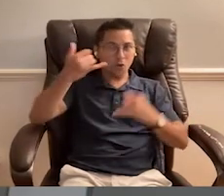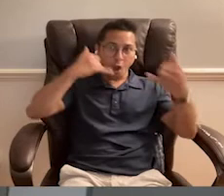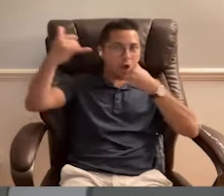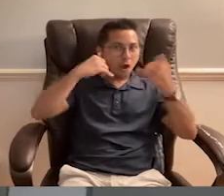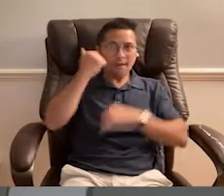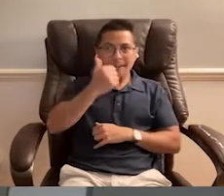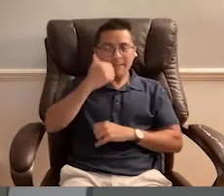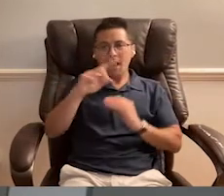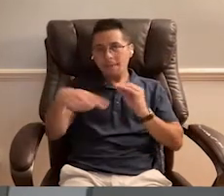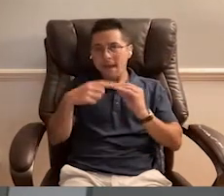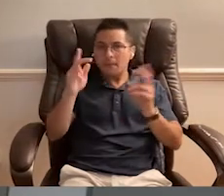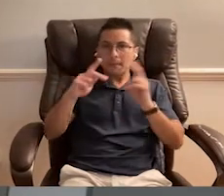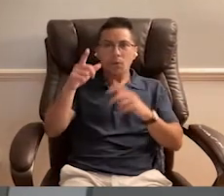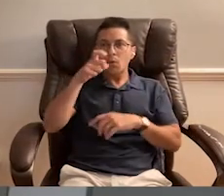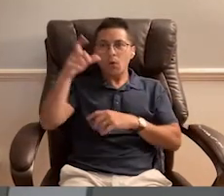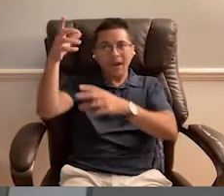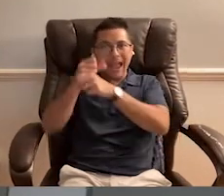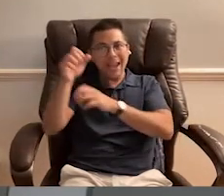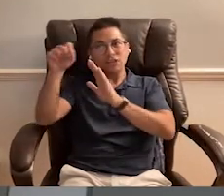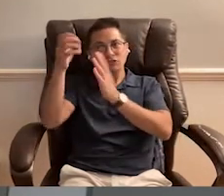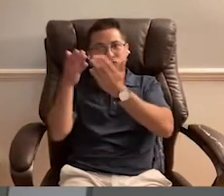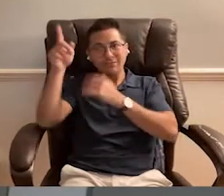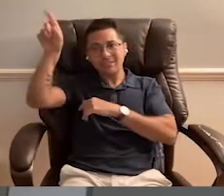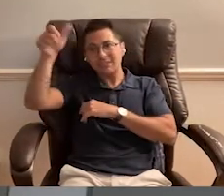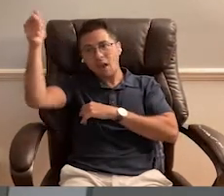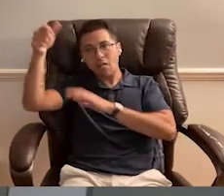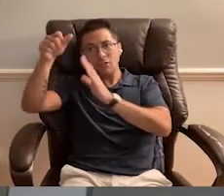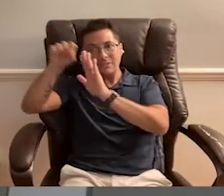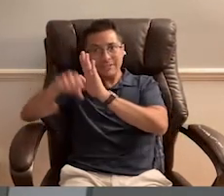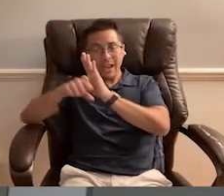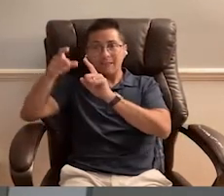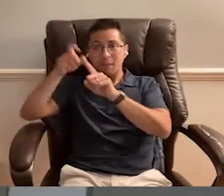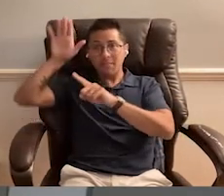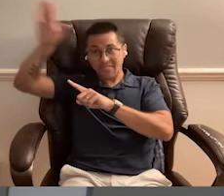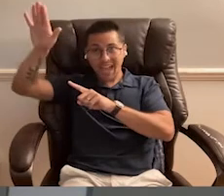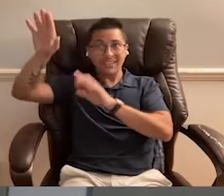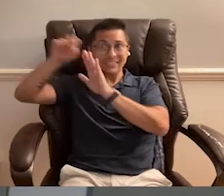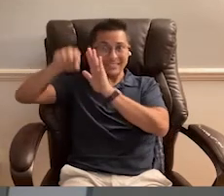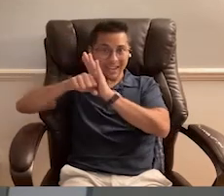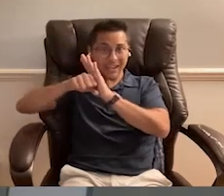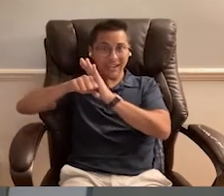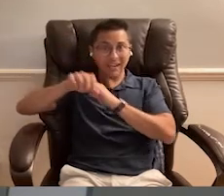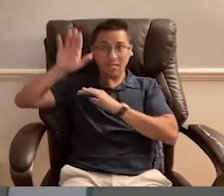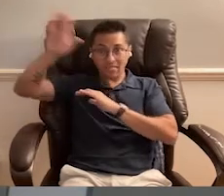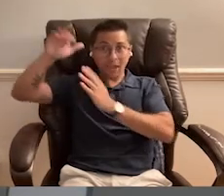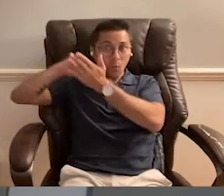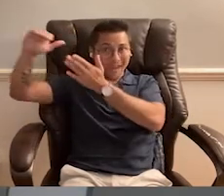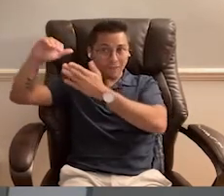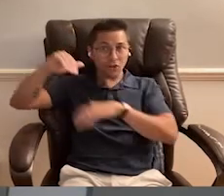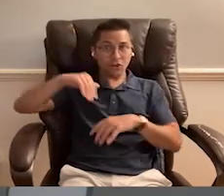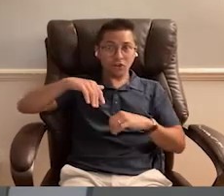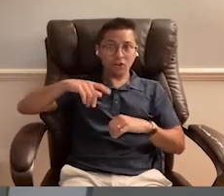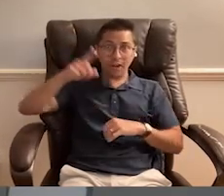And so we get calls daily in all of our offices about people who are receiving services in other states from that